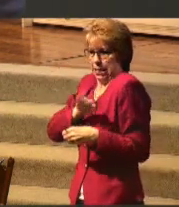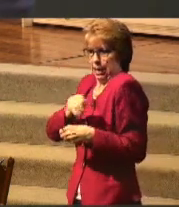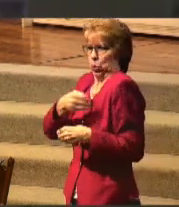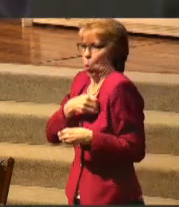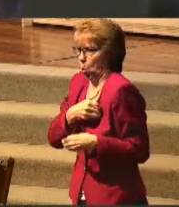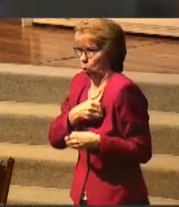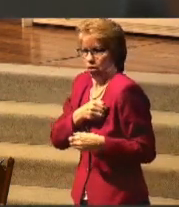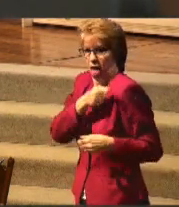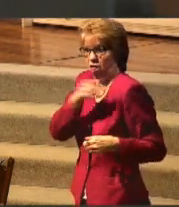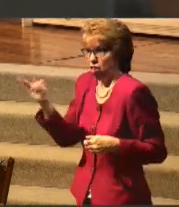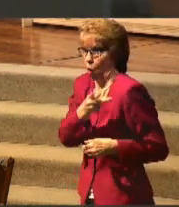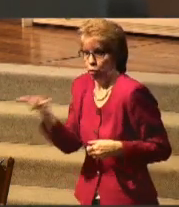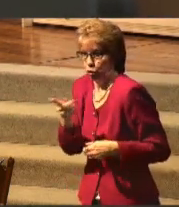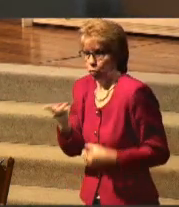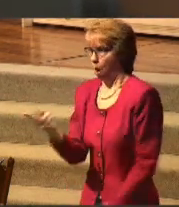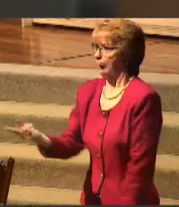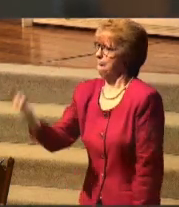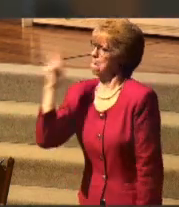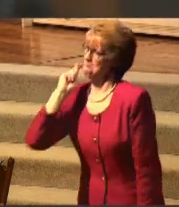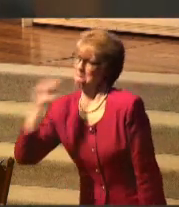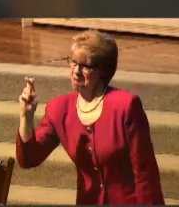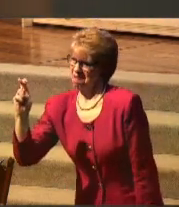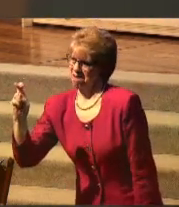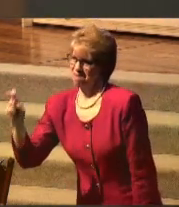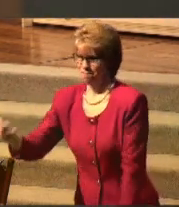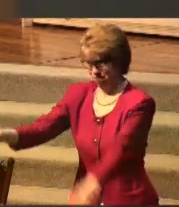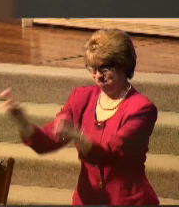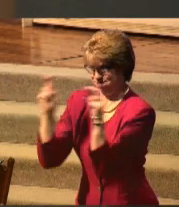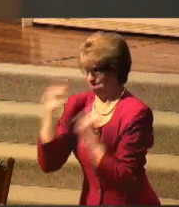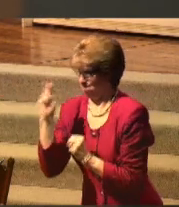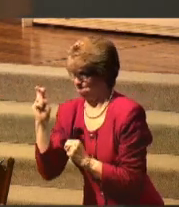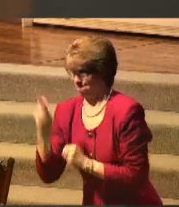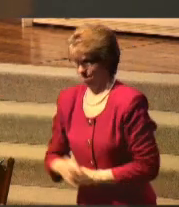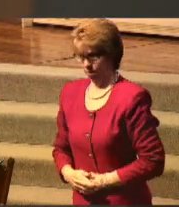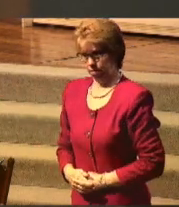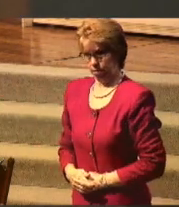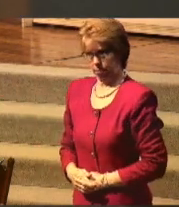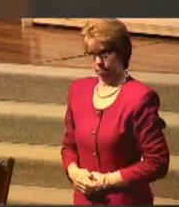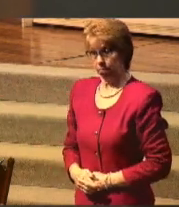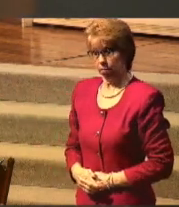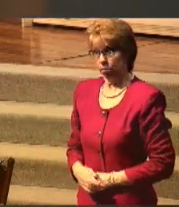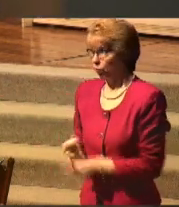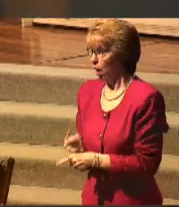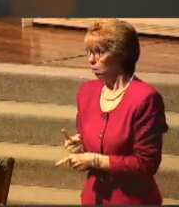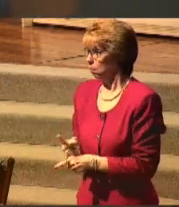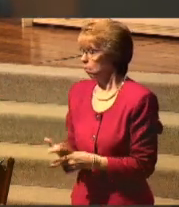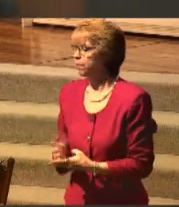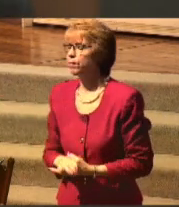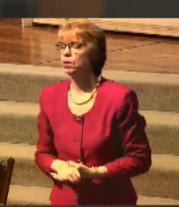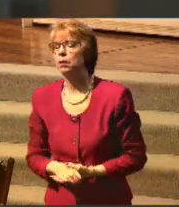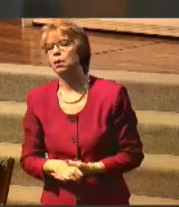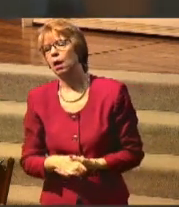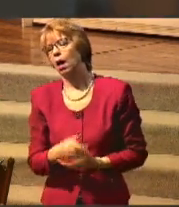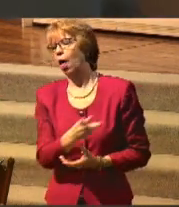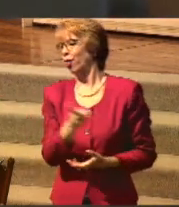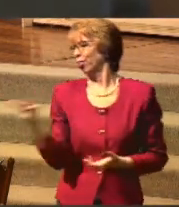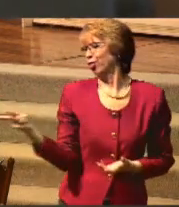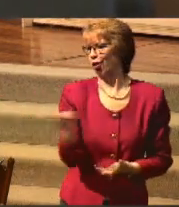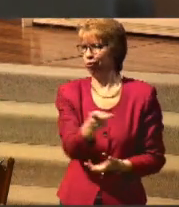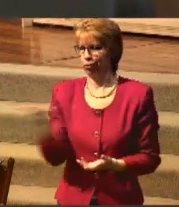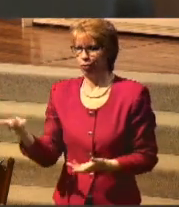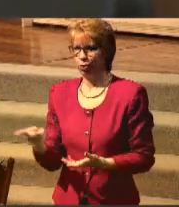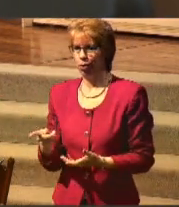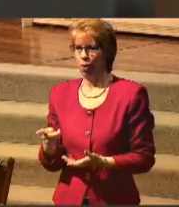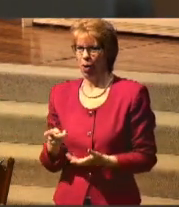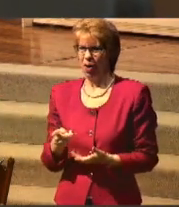Best friends. Best friends. And even though society was trying to pit them against